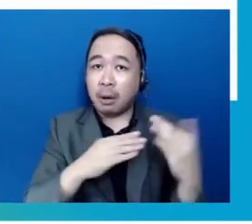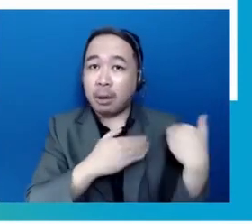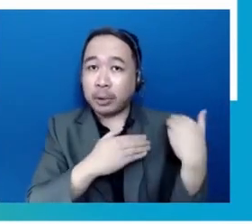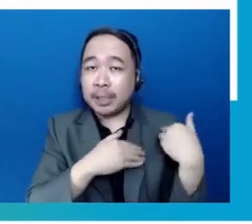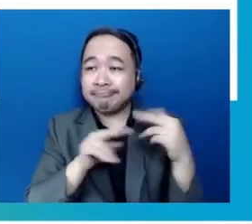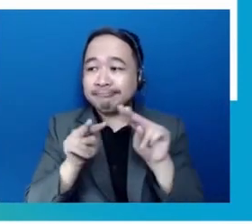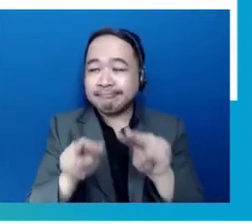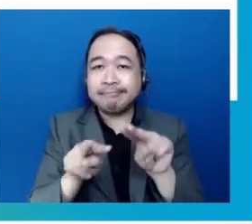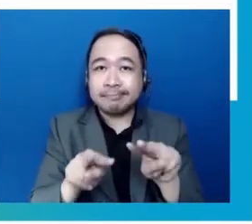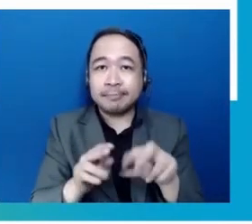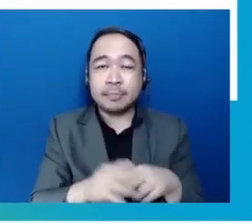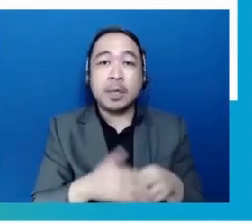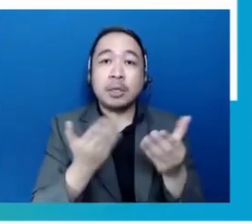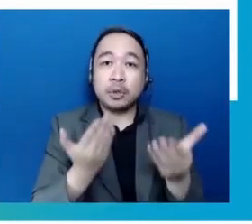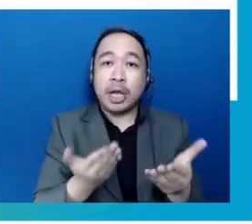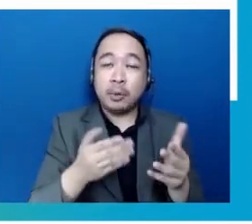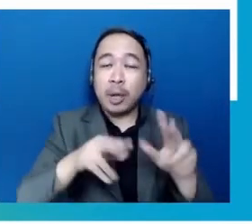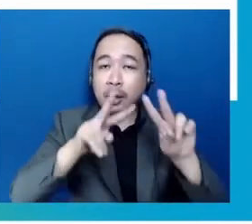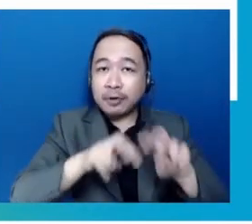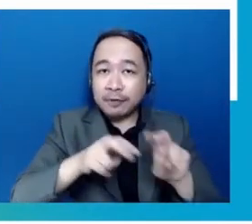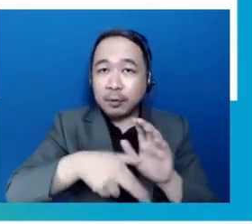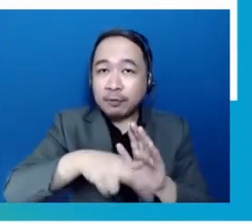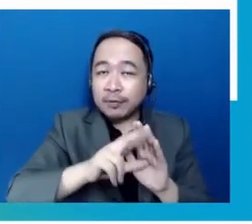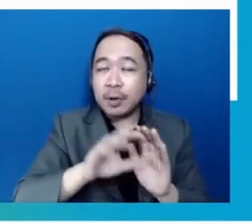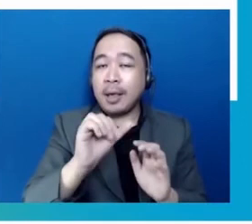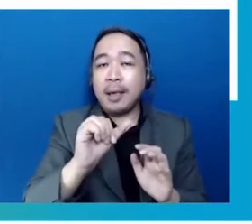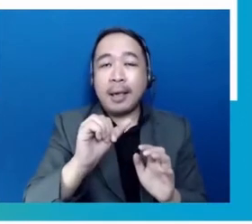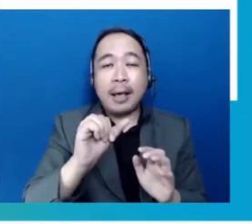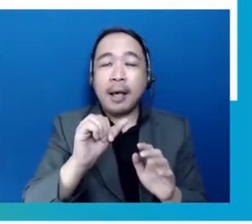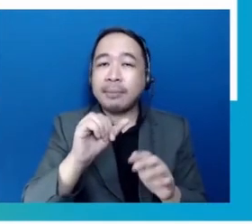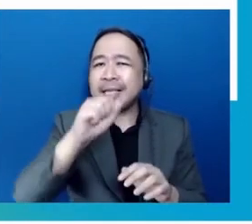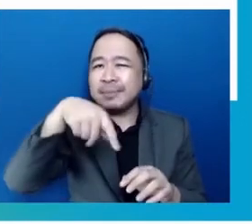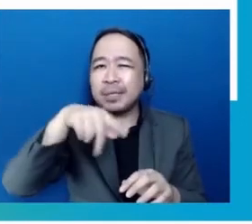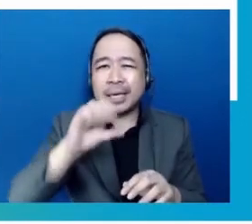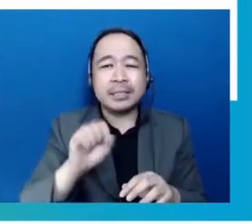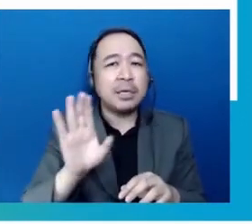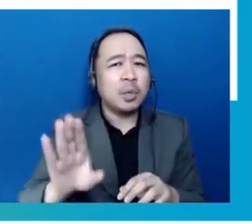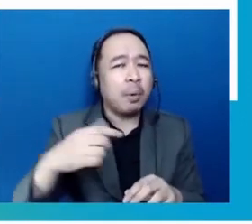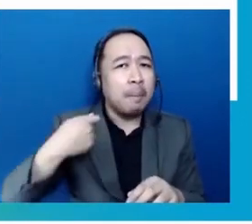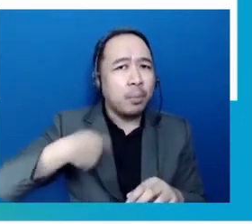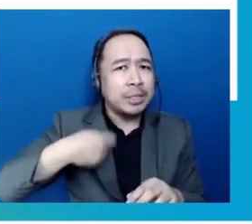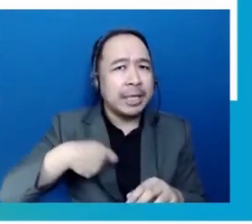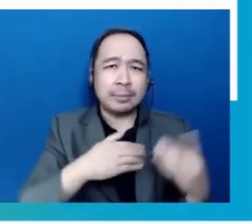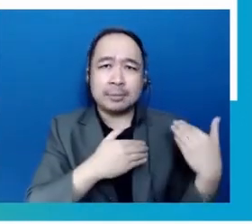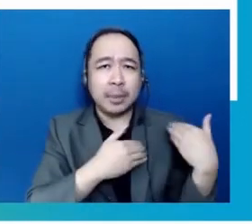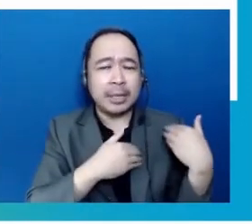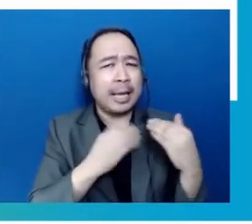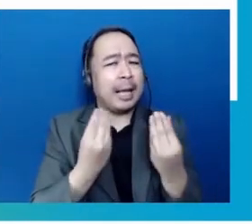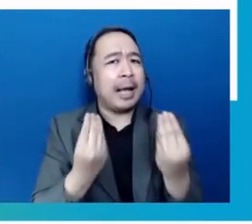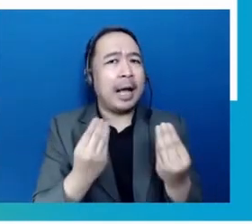ongoing review of SPS, what legacy under your presidency you can deliver for ensuring